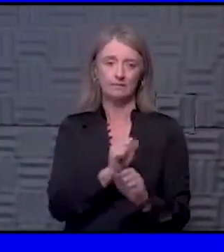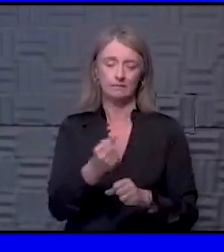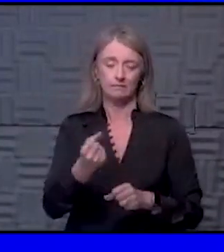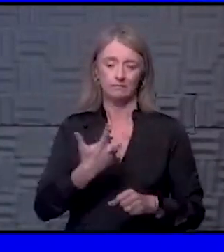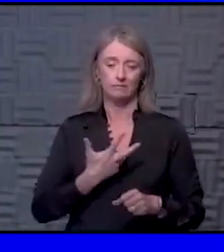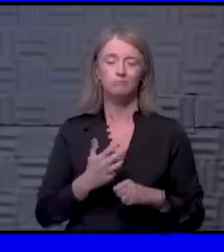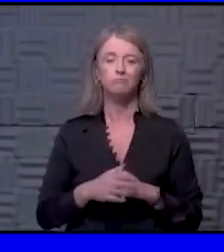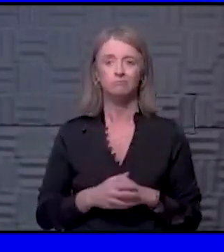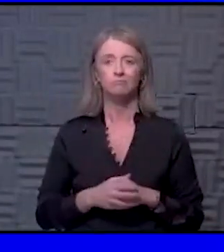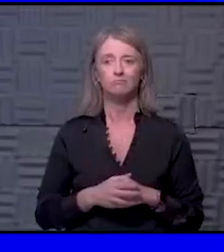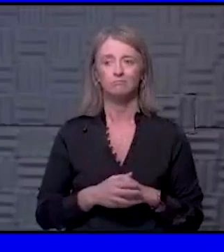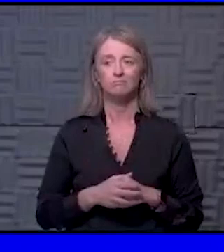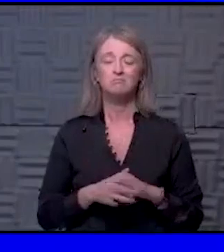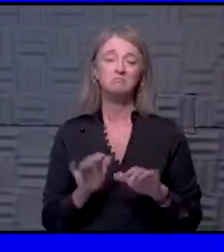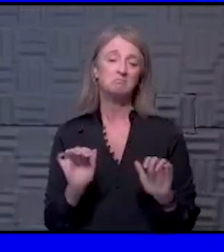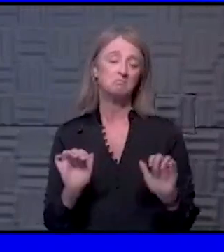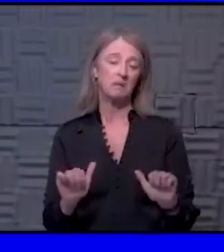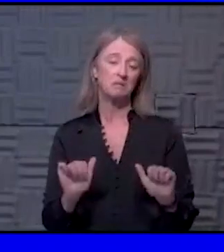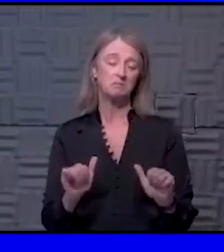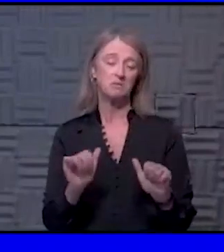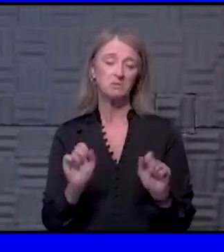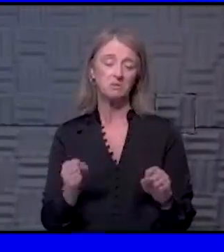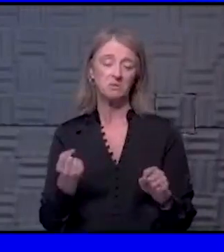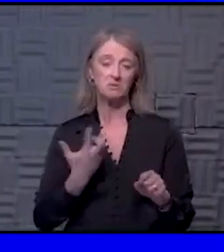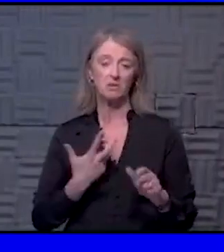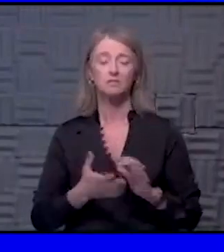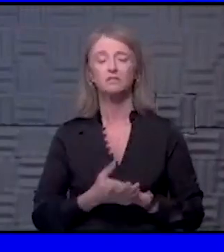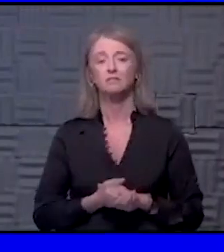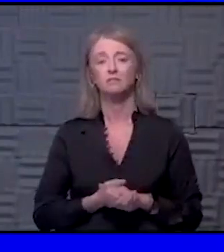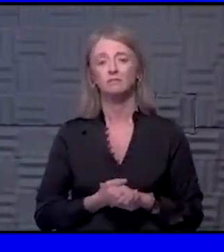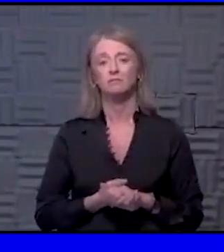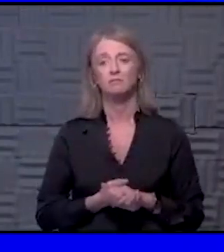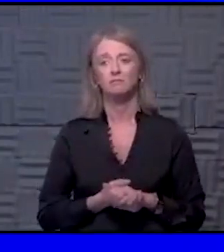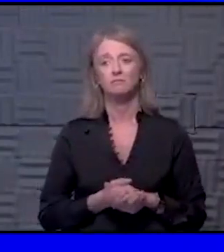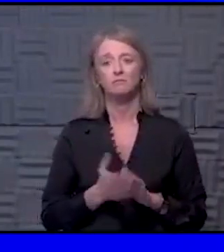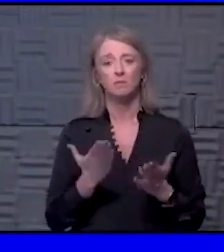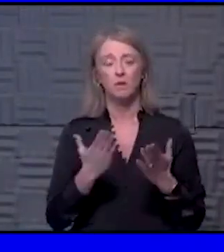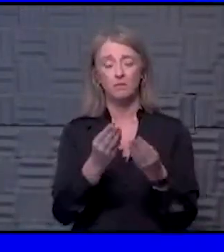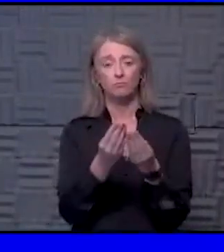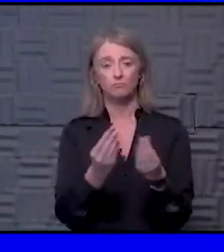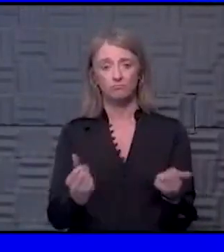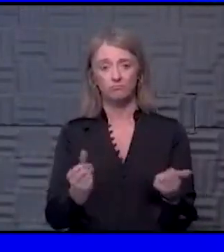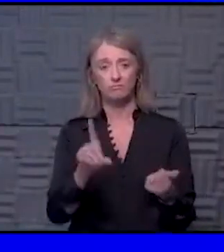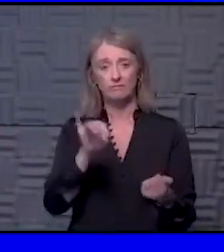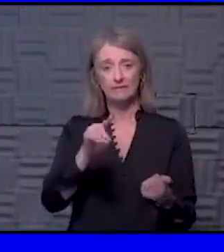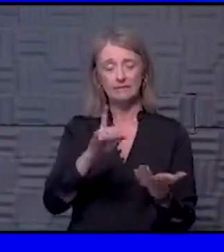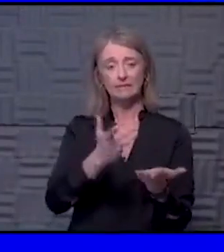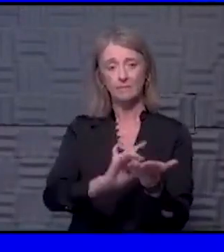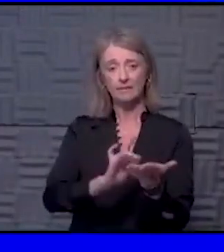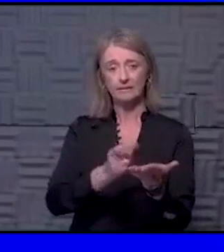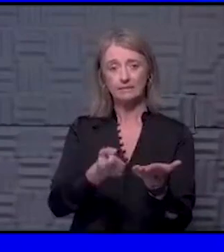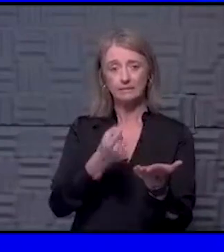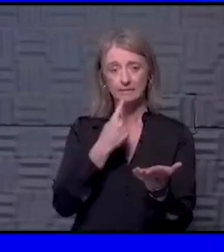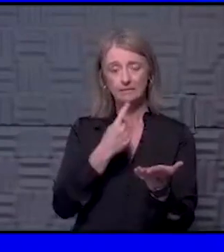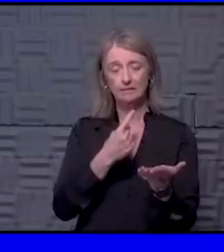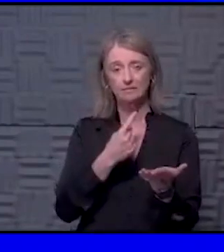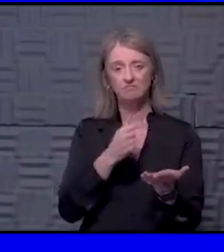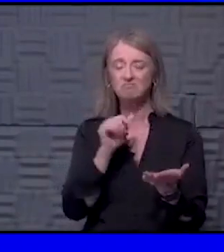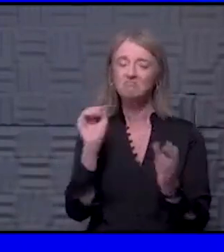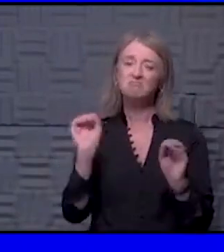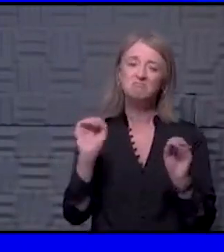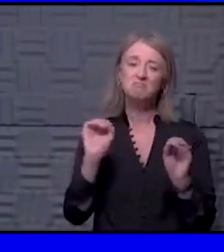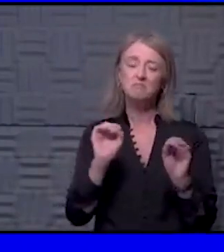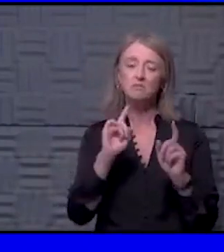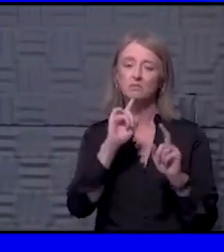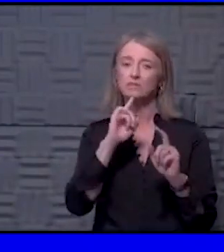cause that. So it's certainly possible. But it probably went away. You did take medicine, so I don't think it was anything